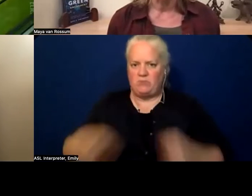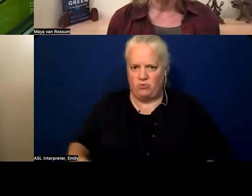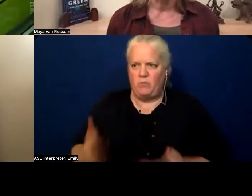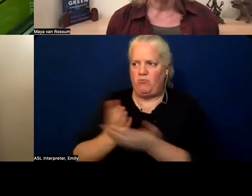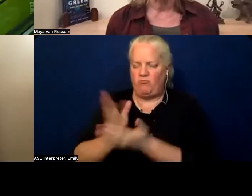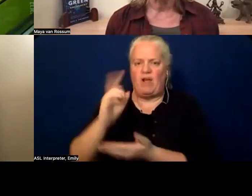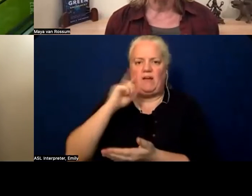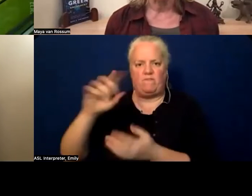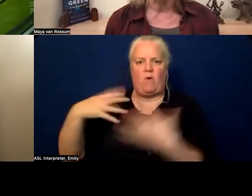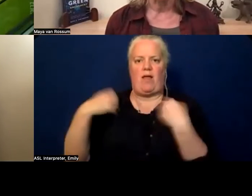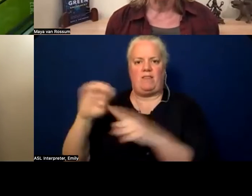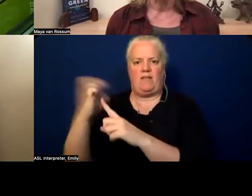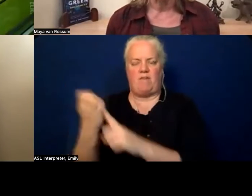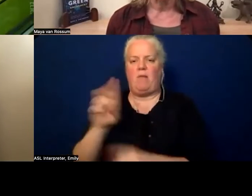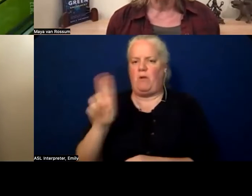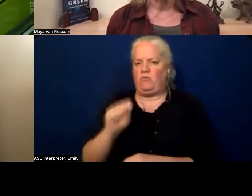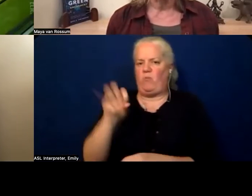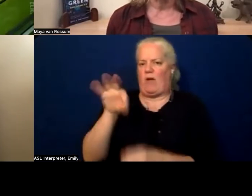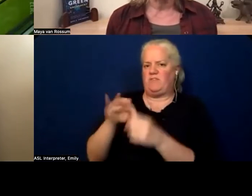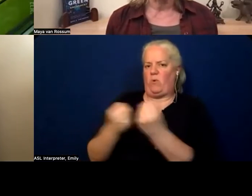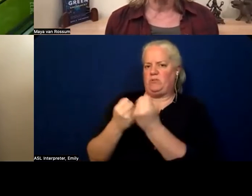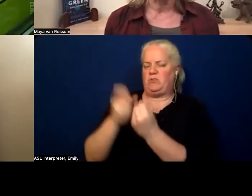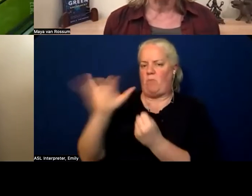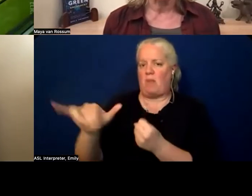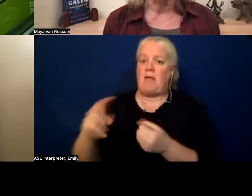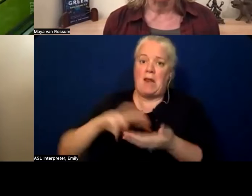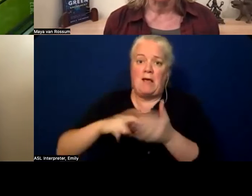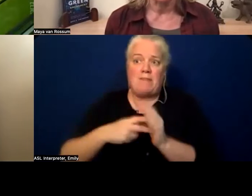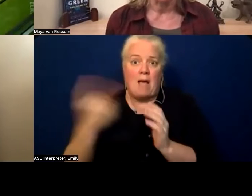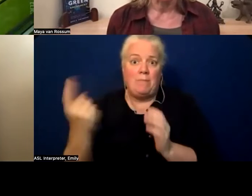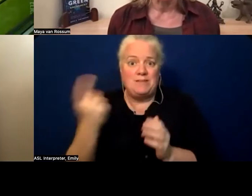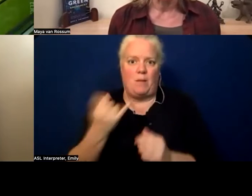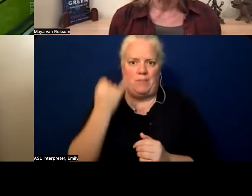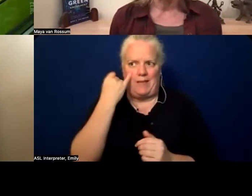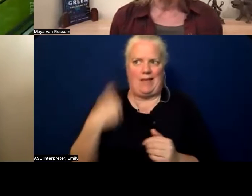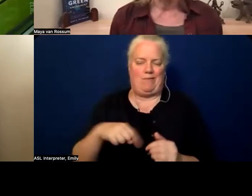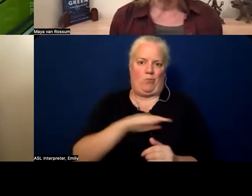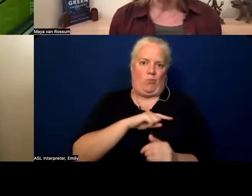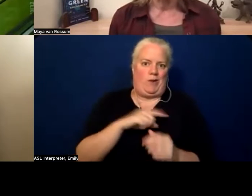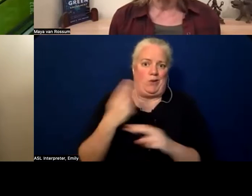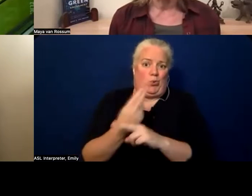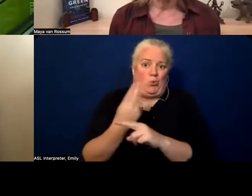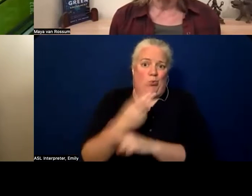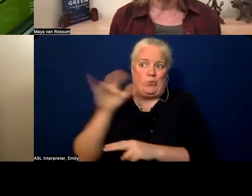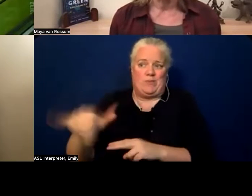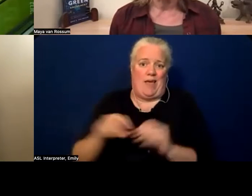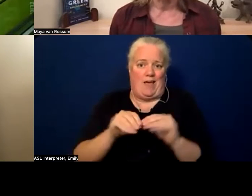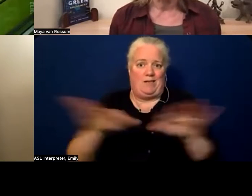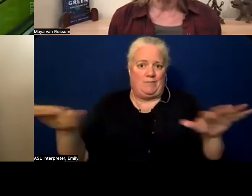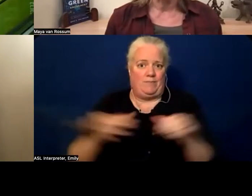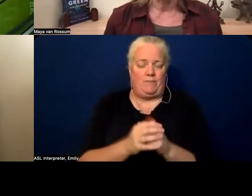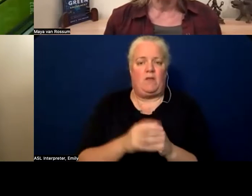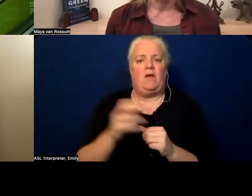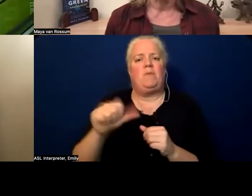that. And that can mean something if we make it mean something. But there are also decisions coming out of